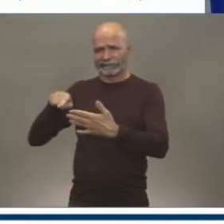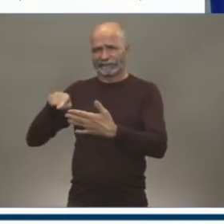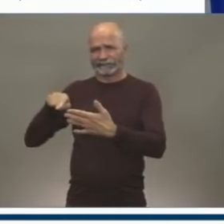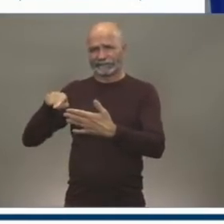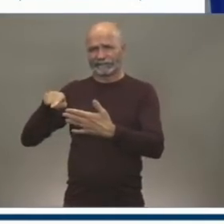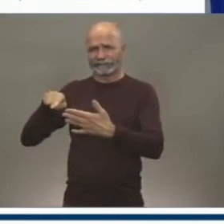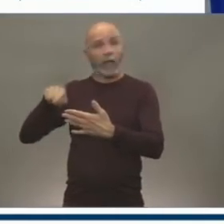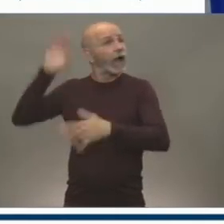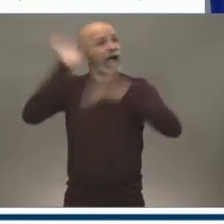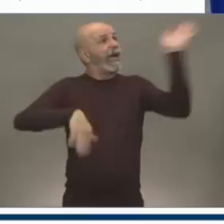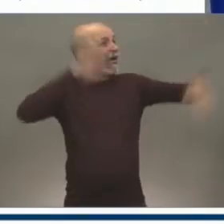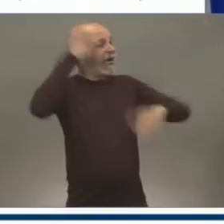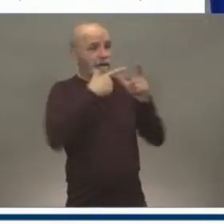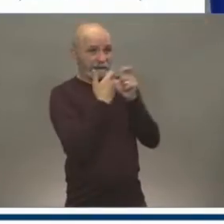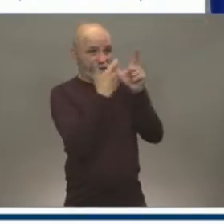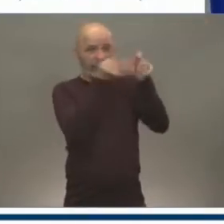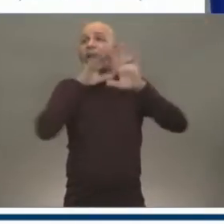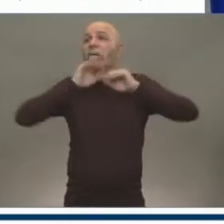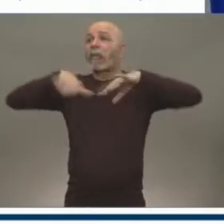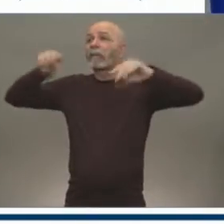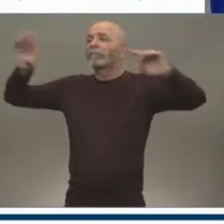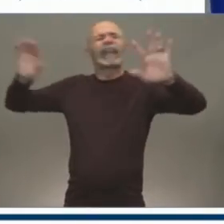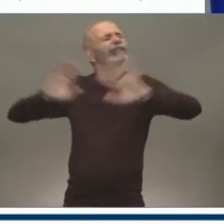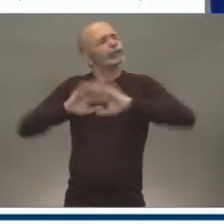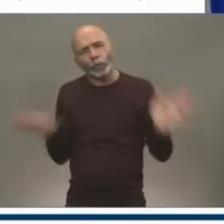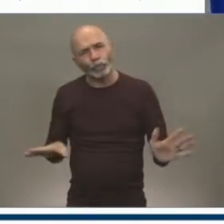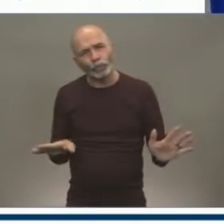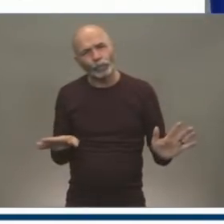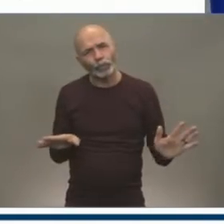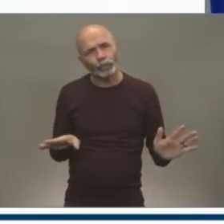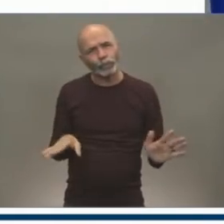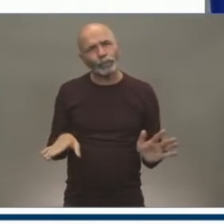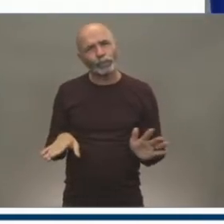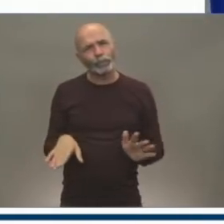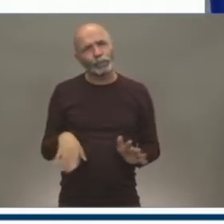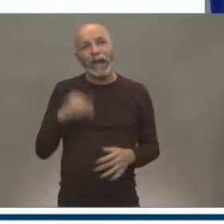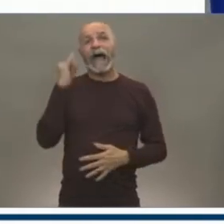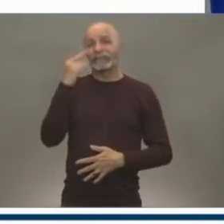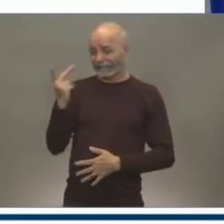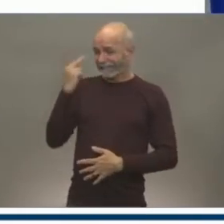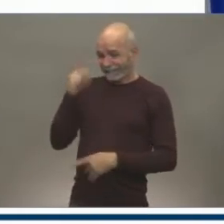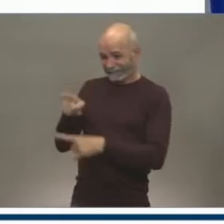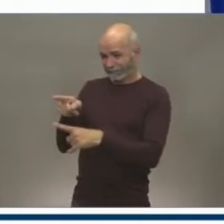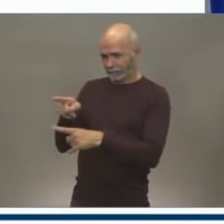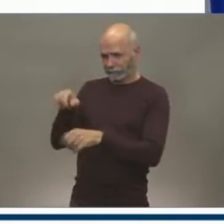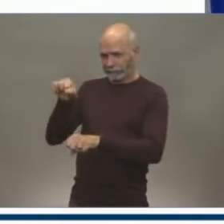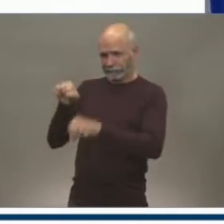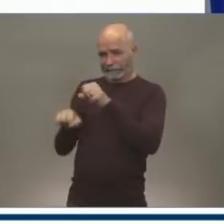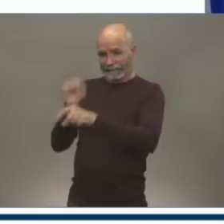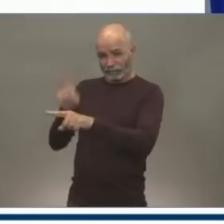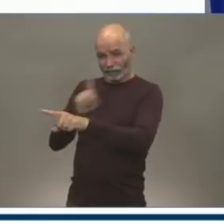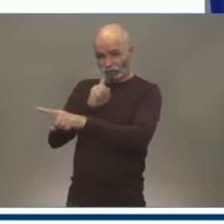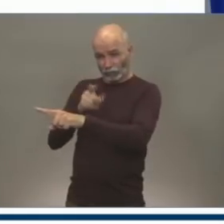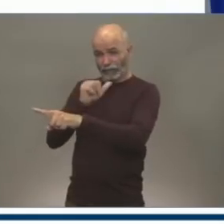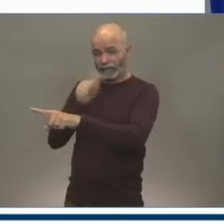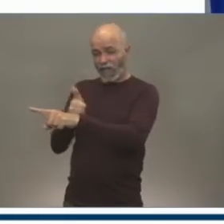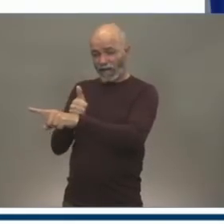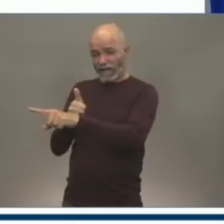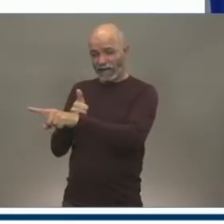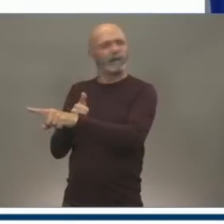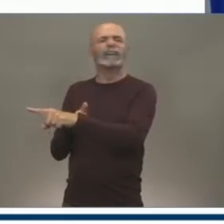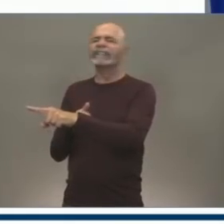it's on social media doesn't mean it's factual, doesn't mean it's true. And I just ask you all to